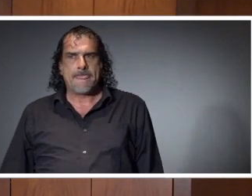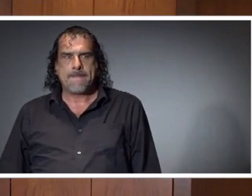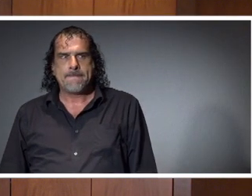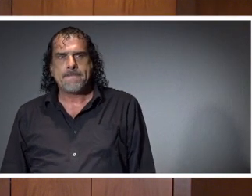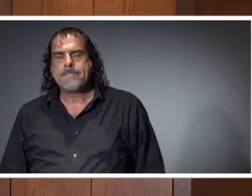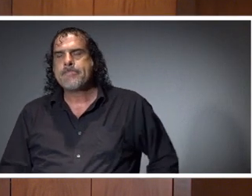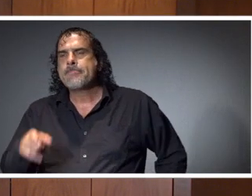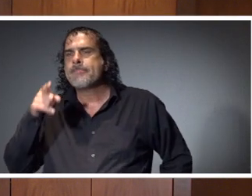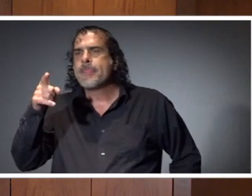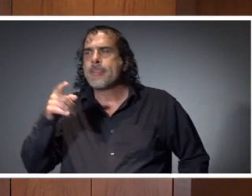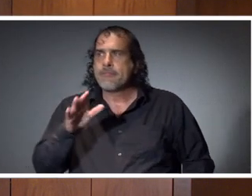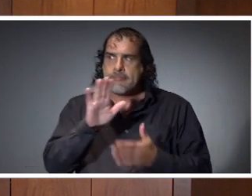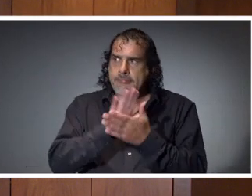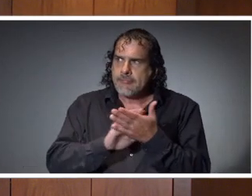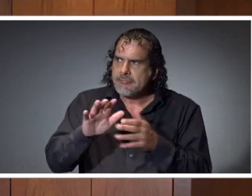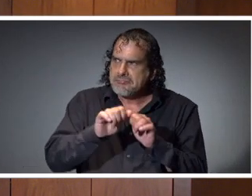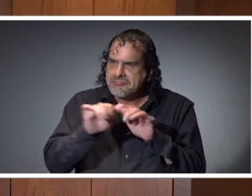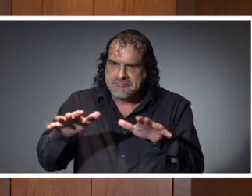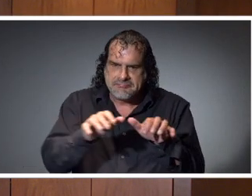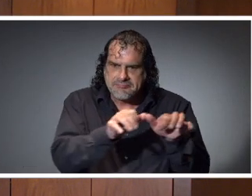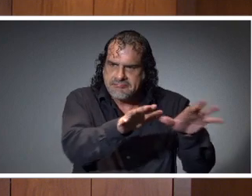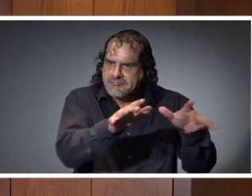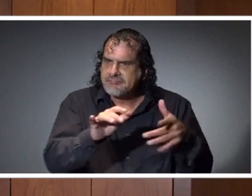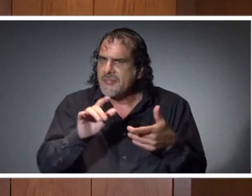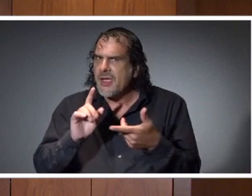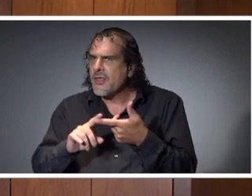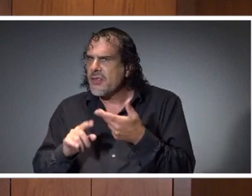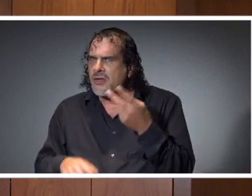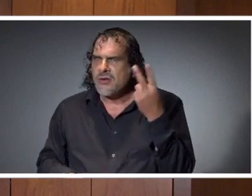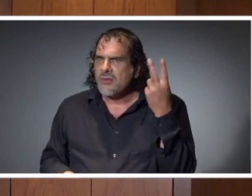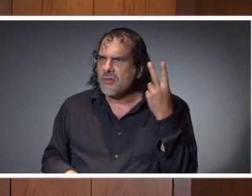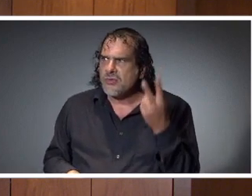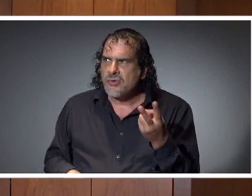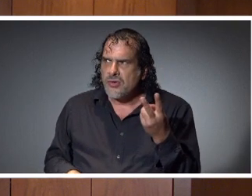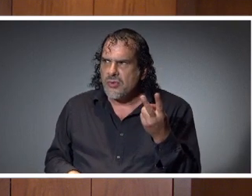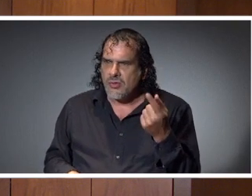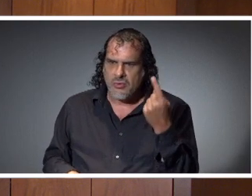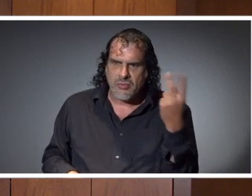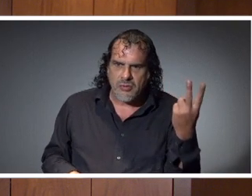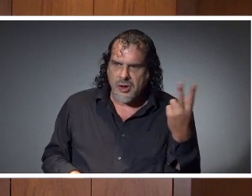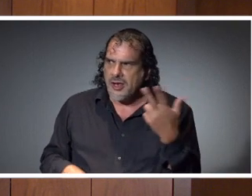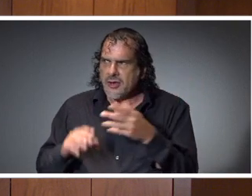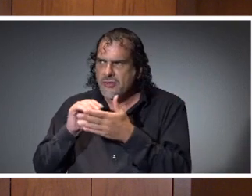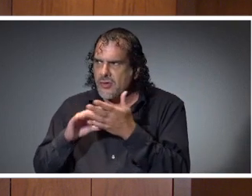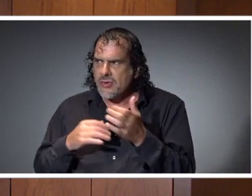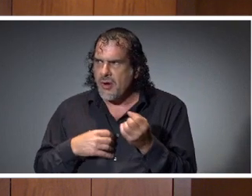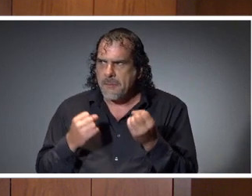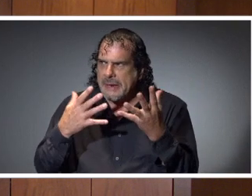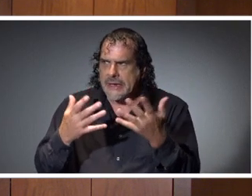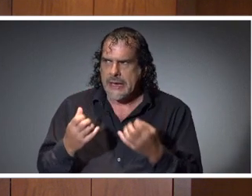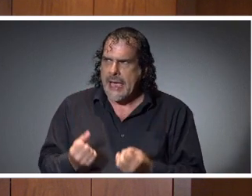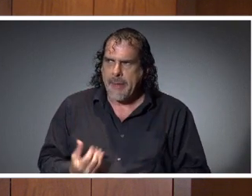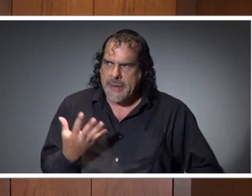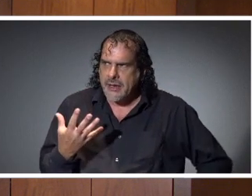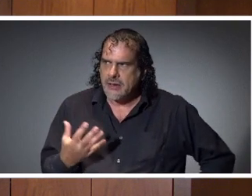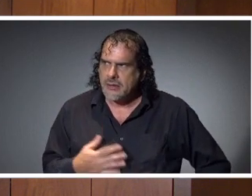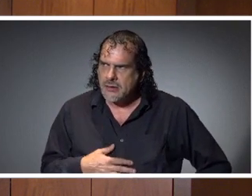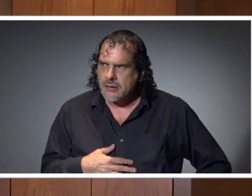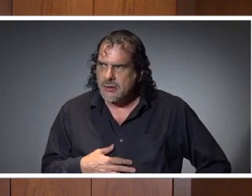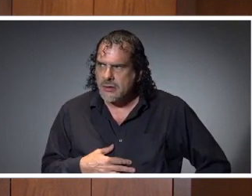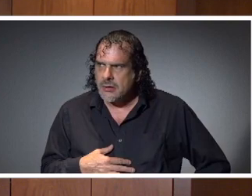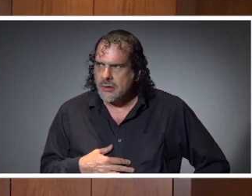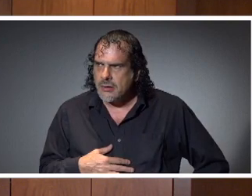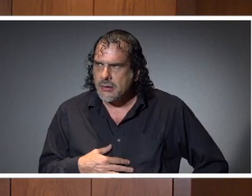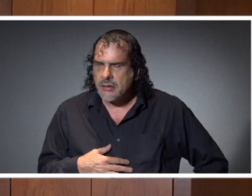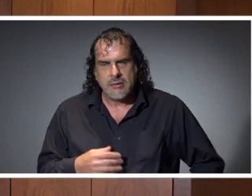this college outbreaks, are those just one student per college, or is it multiple students in the universities?